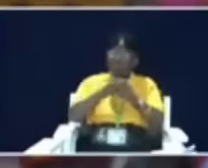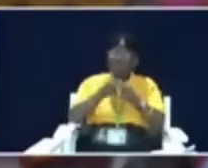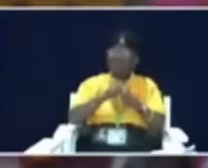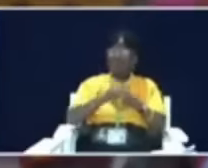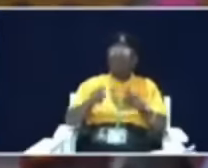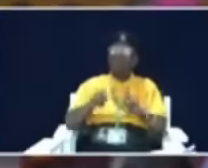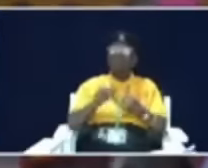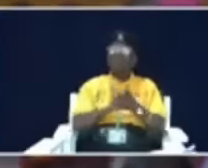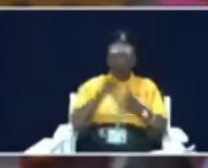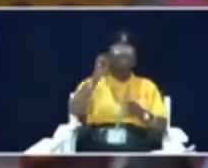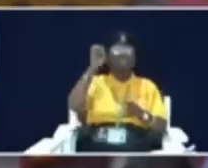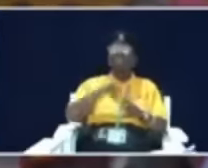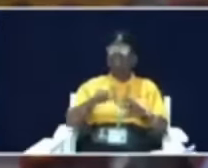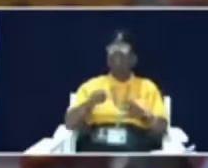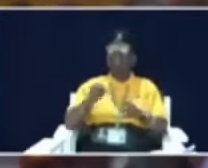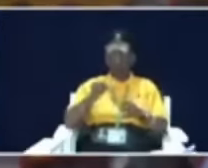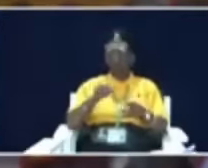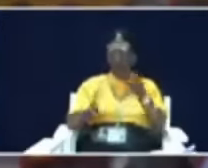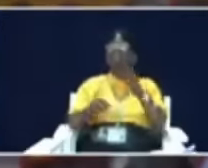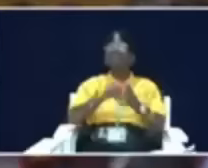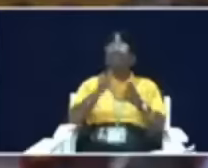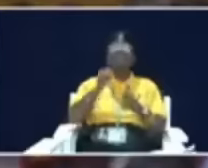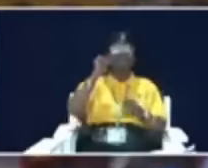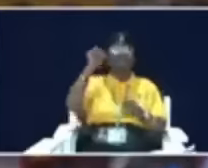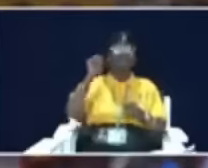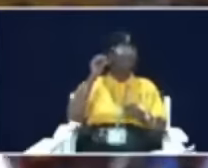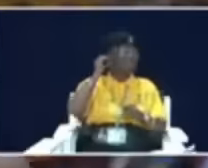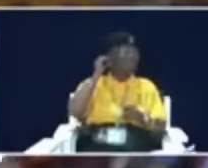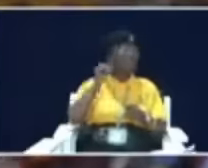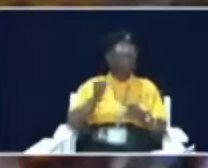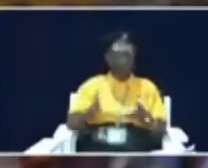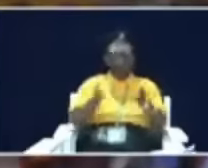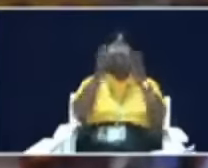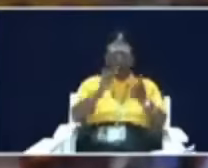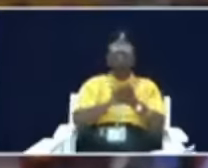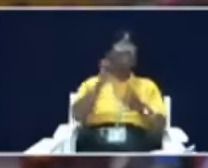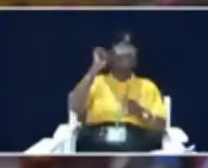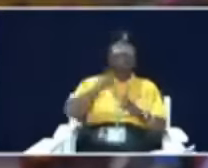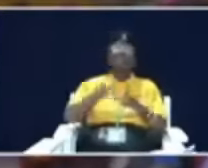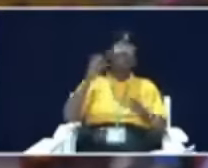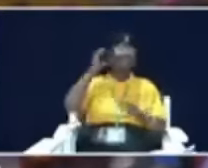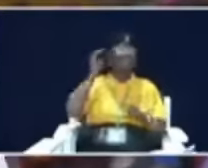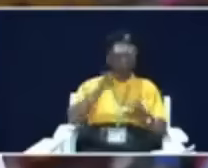cannot see, neither is there heavy that he cannot hear. It's your sin